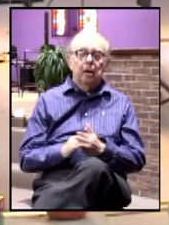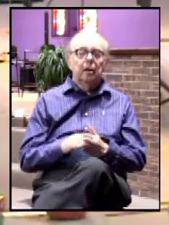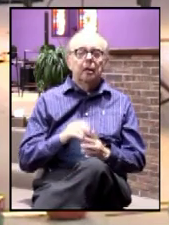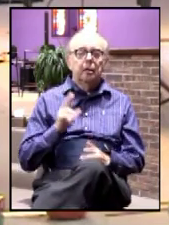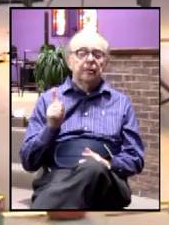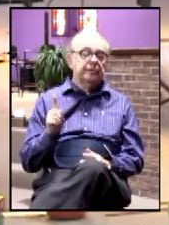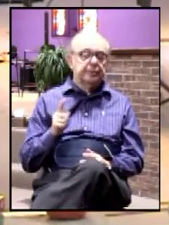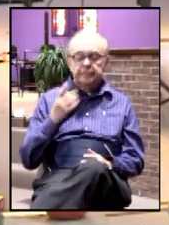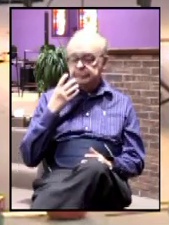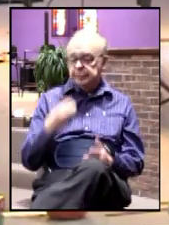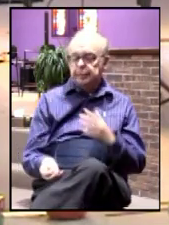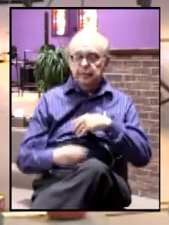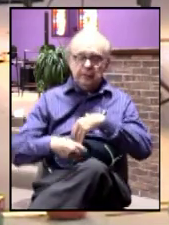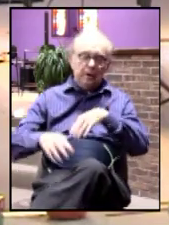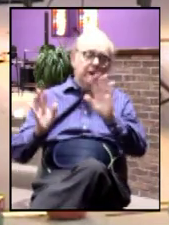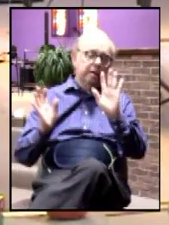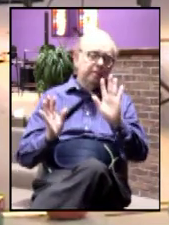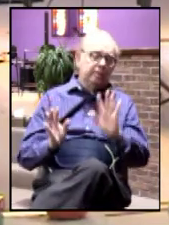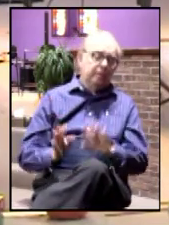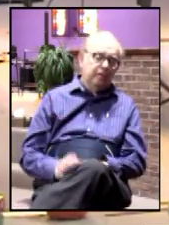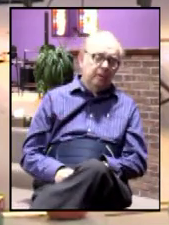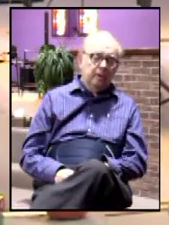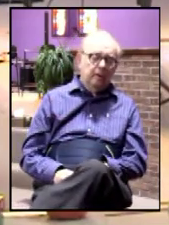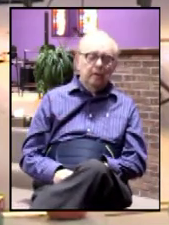That they're too far gone.